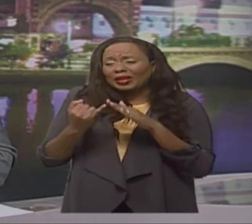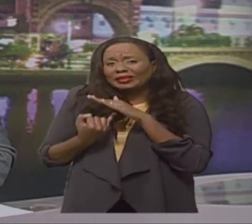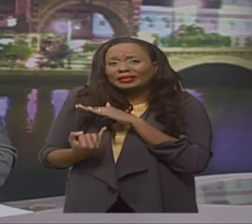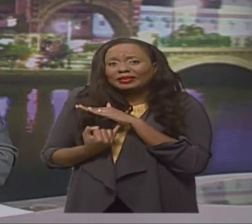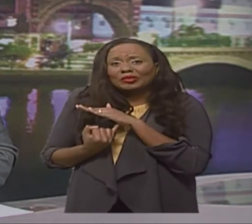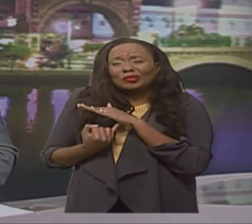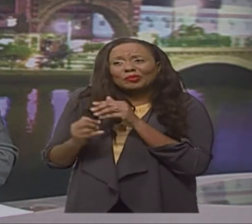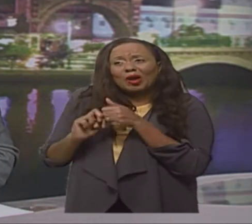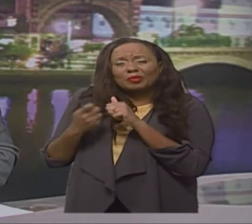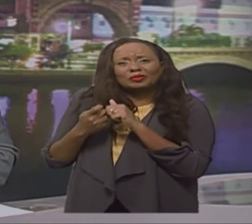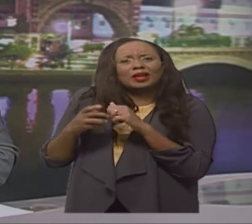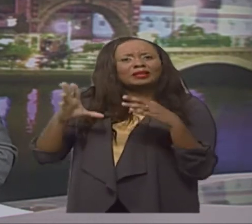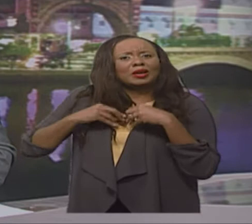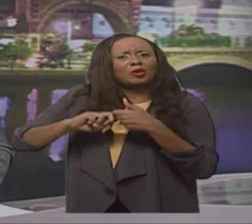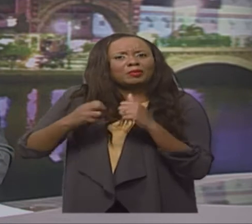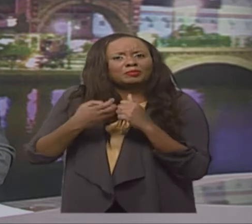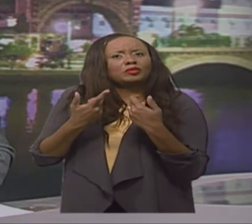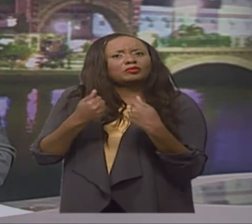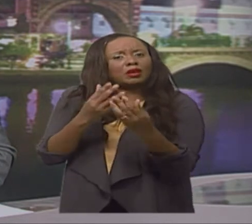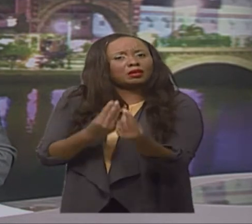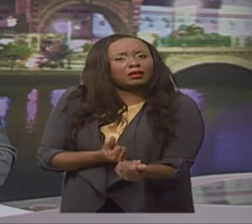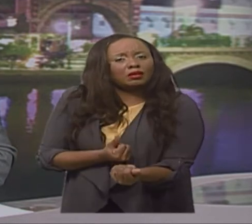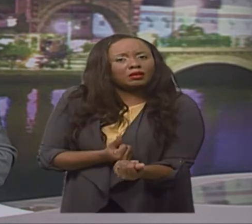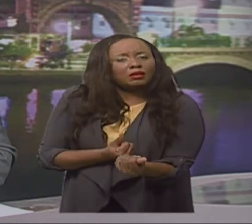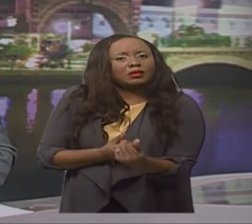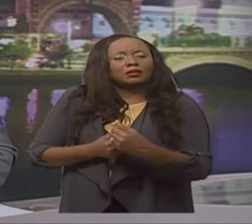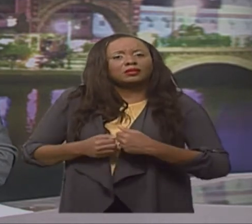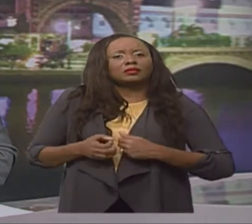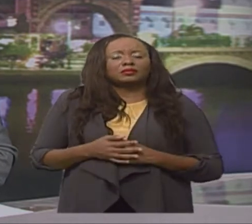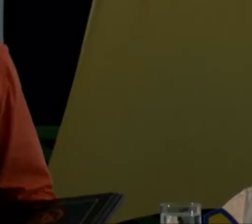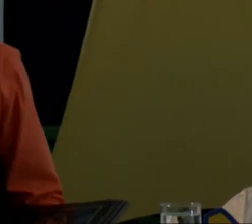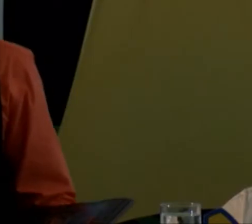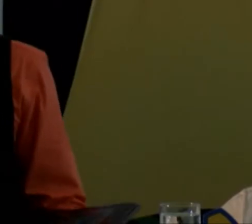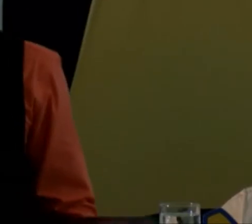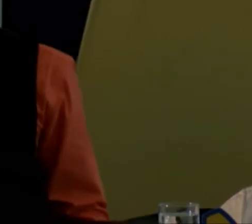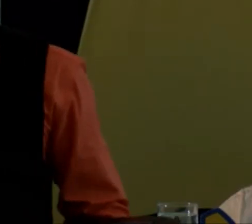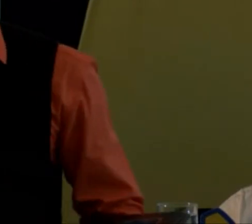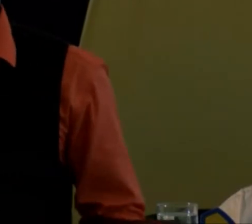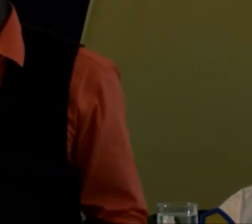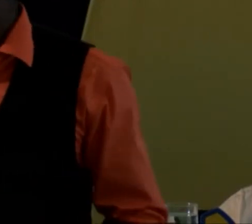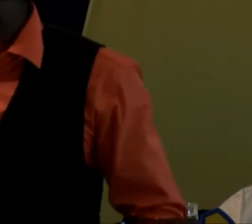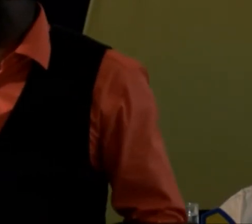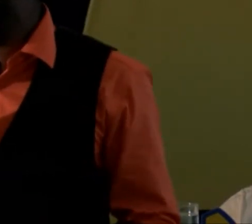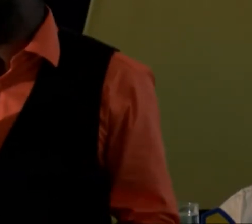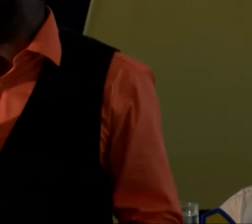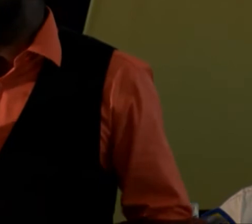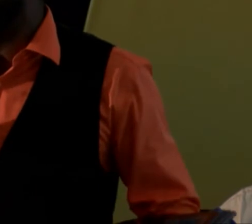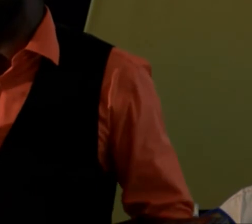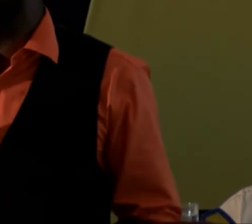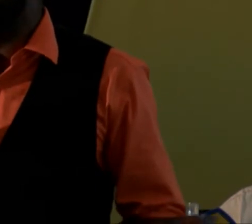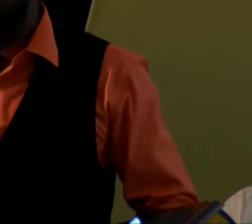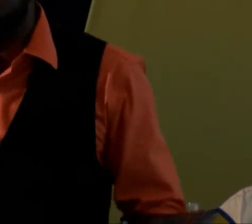from the problems, but to accept them as their own. And I like to use these times as rally calls for all of us